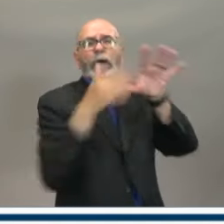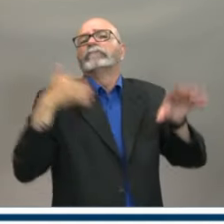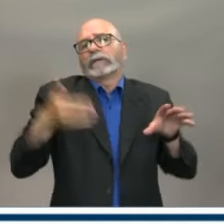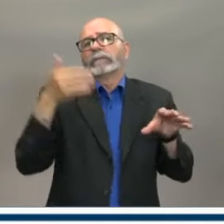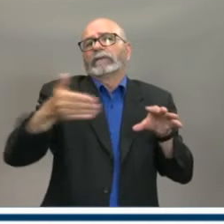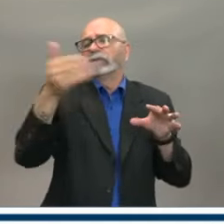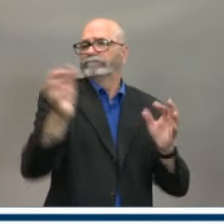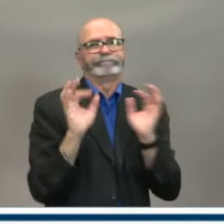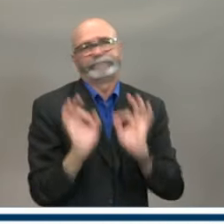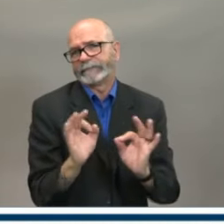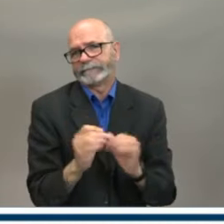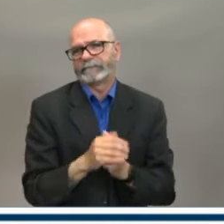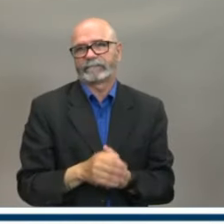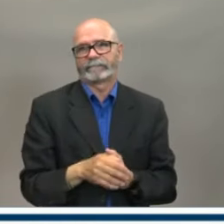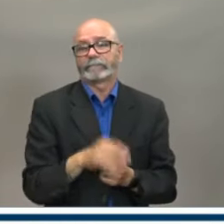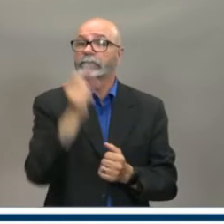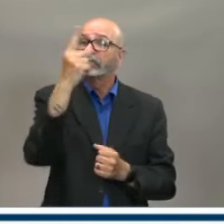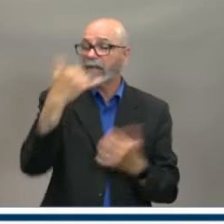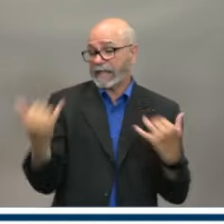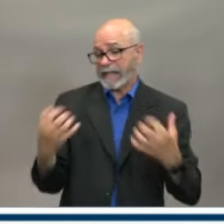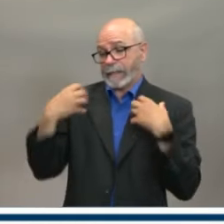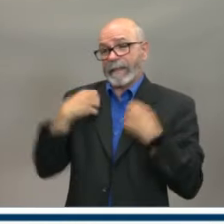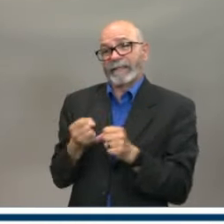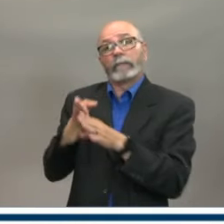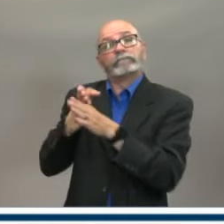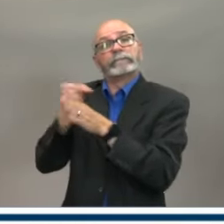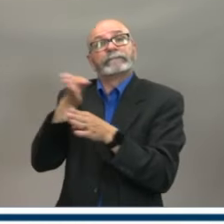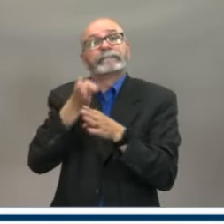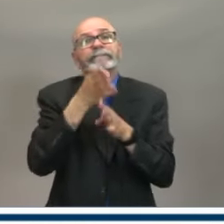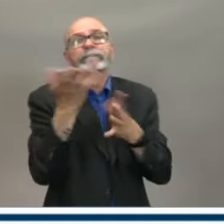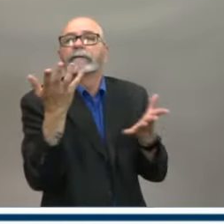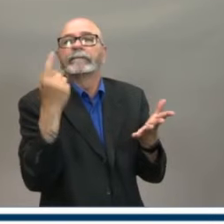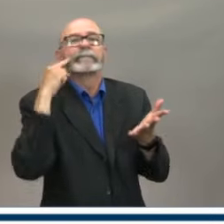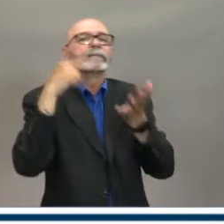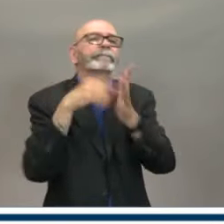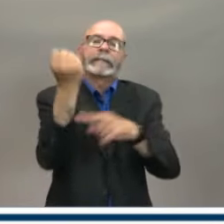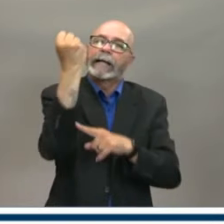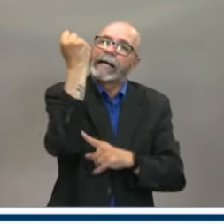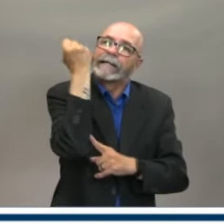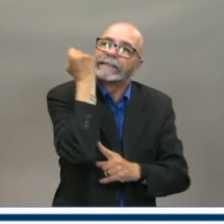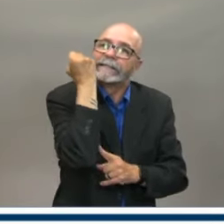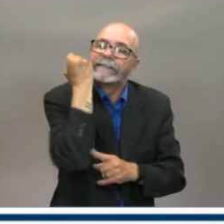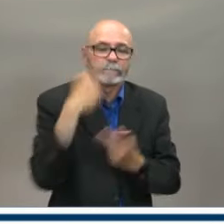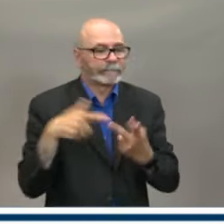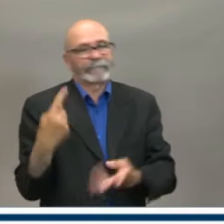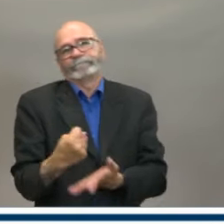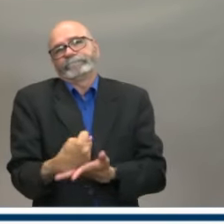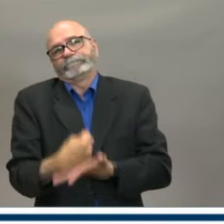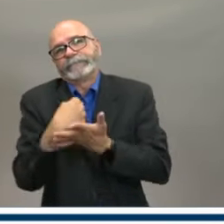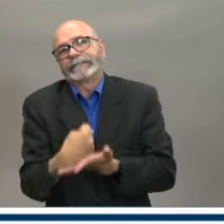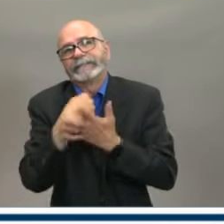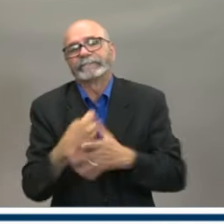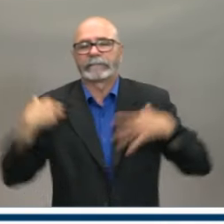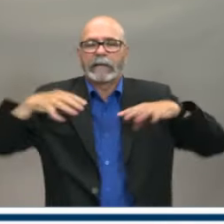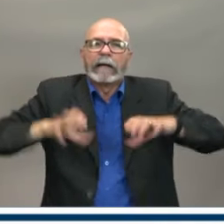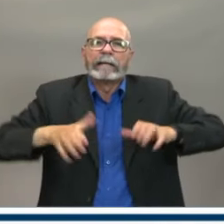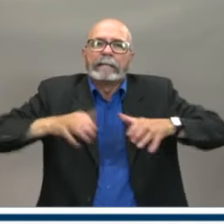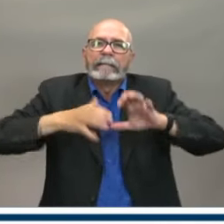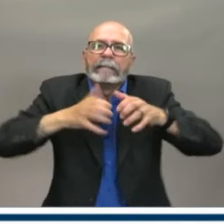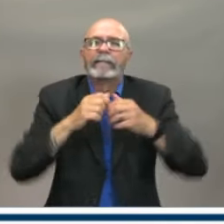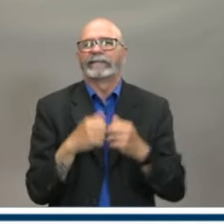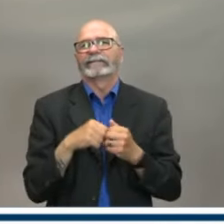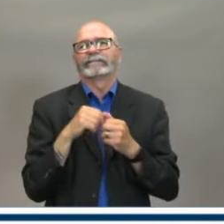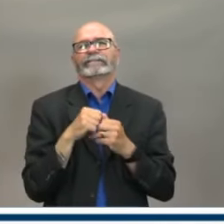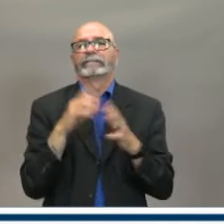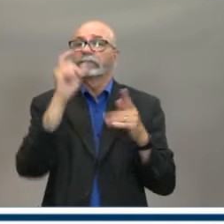health professions, whether they were dentists or physiotherapists, they were limited to providing only emergency